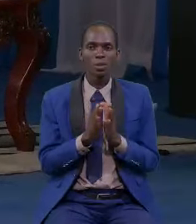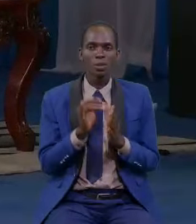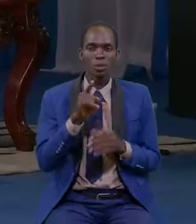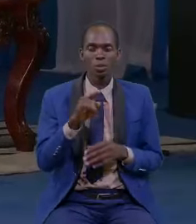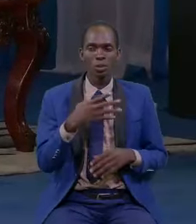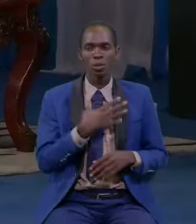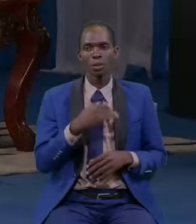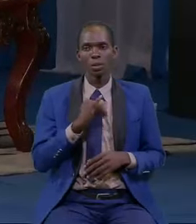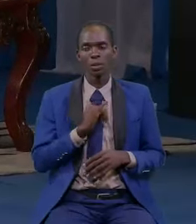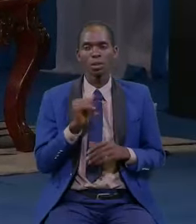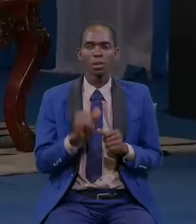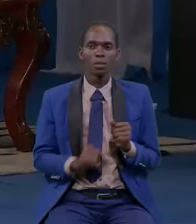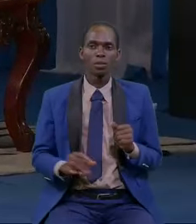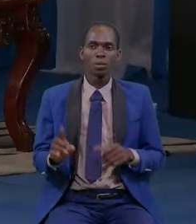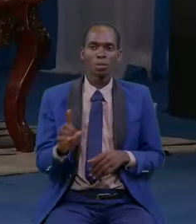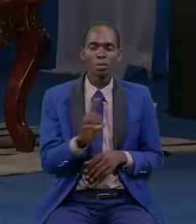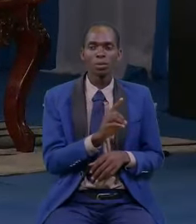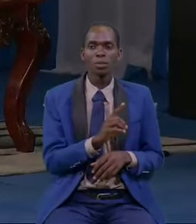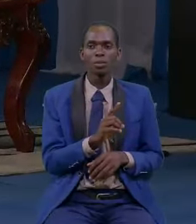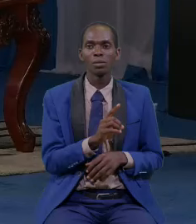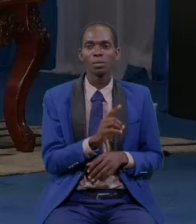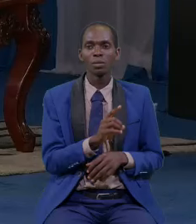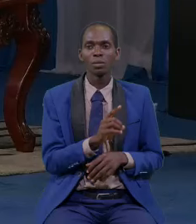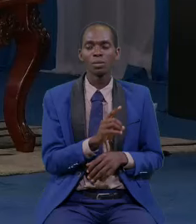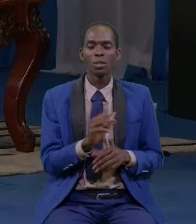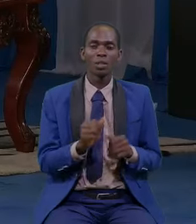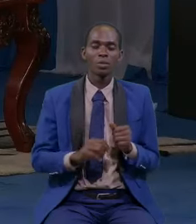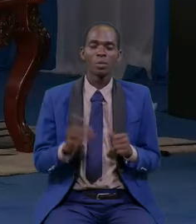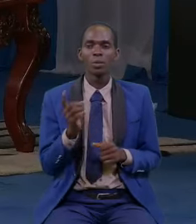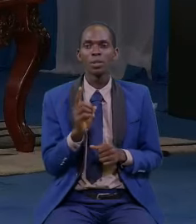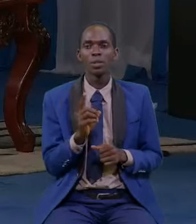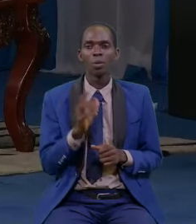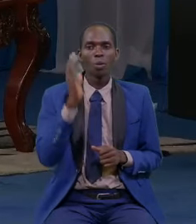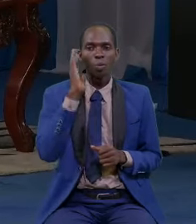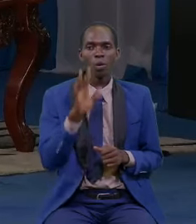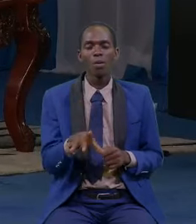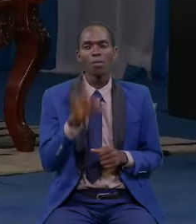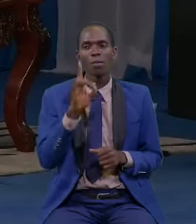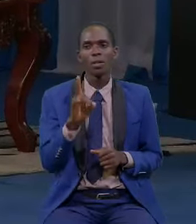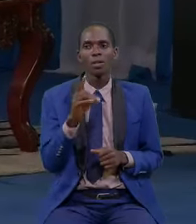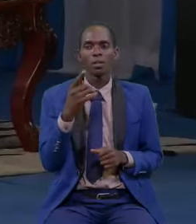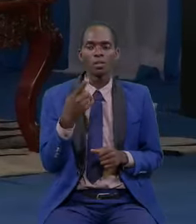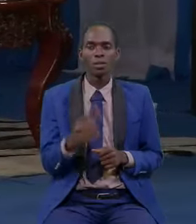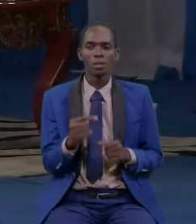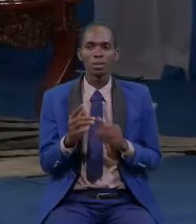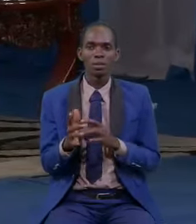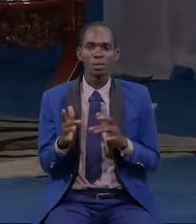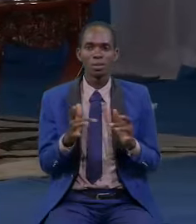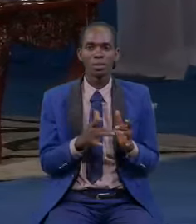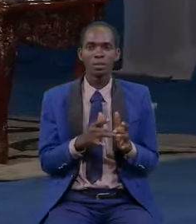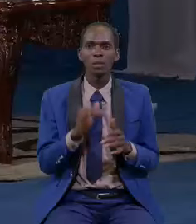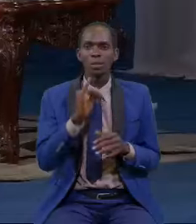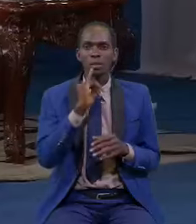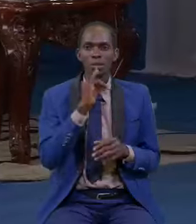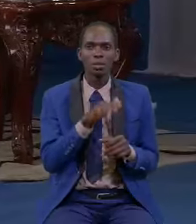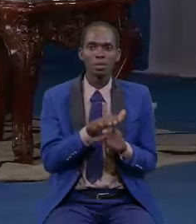here, everyone everywhere, will find that Jesus is sufficient for each of